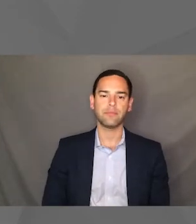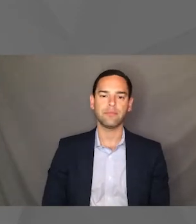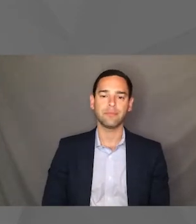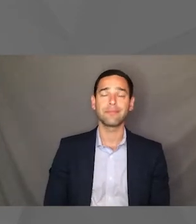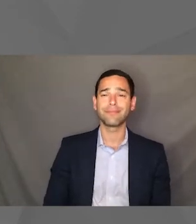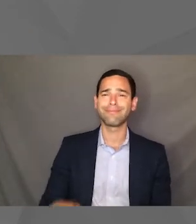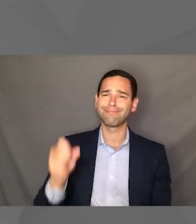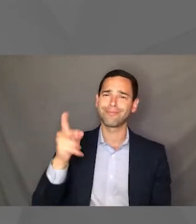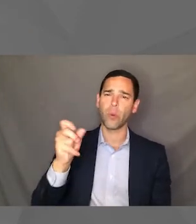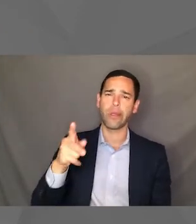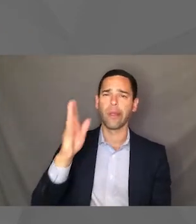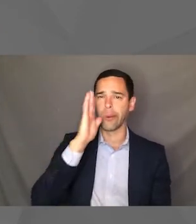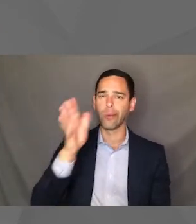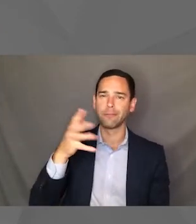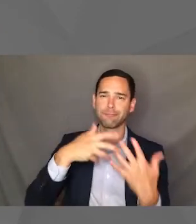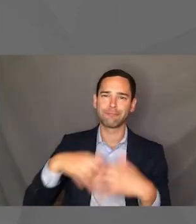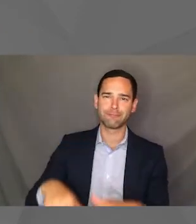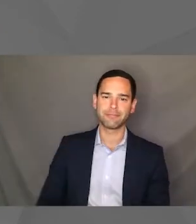It's okay. You'll get the hang of it.